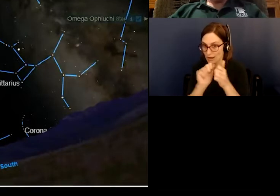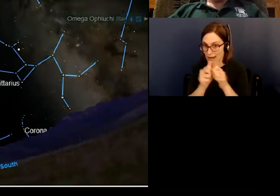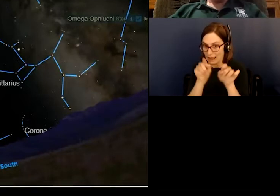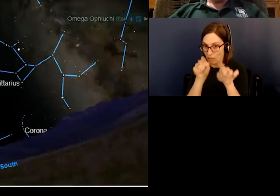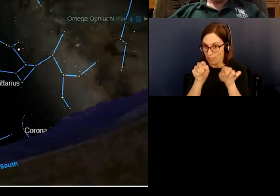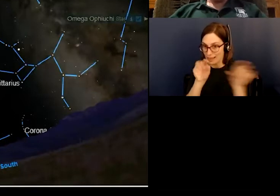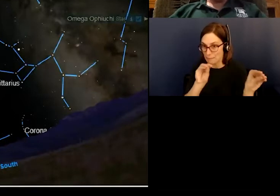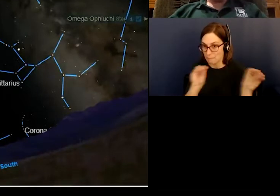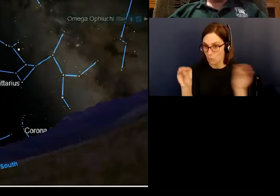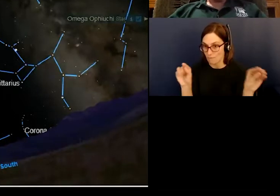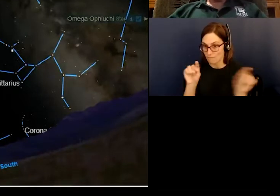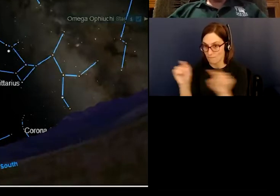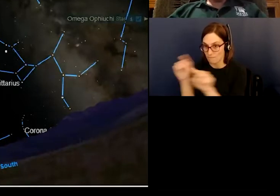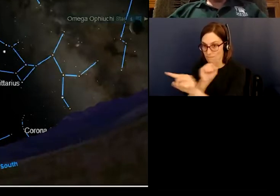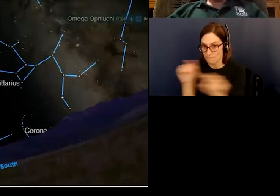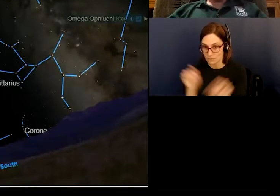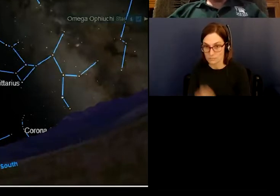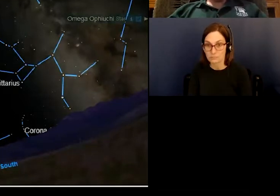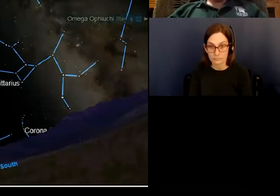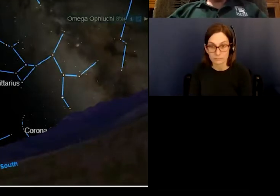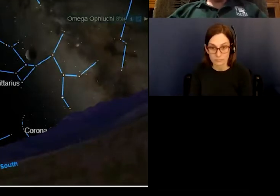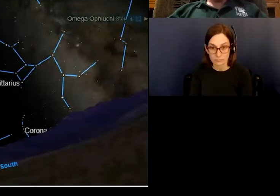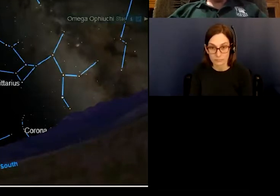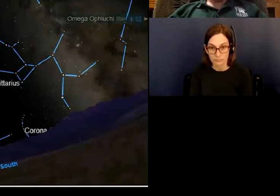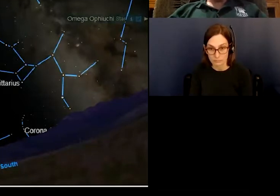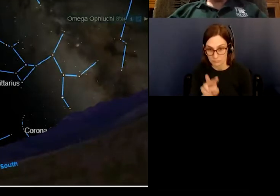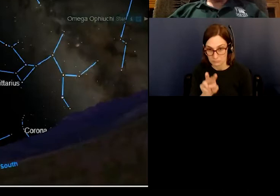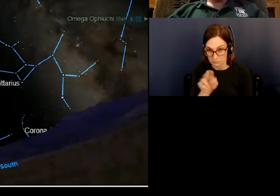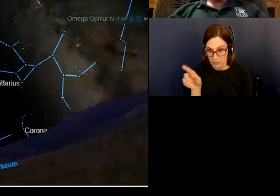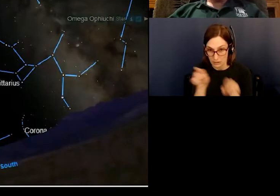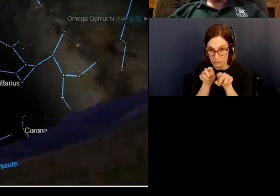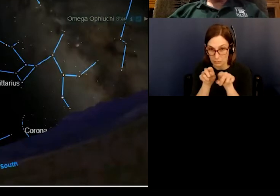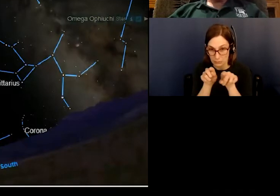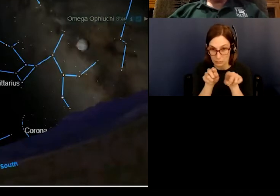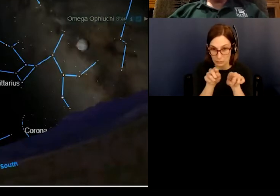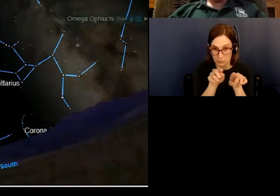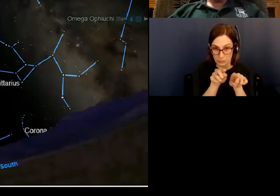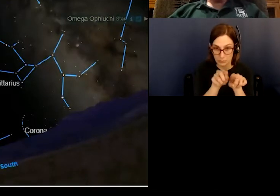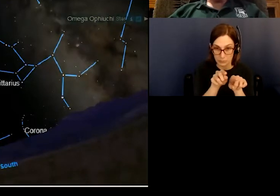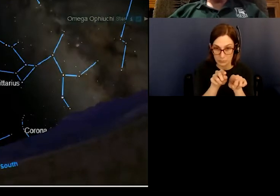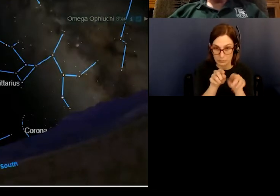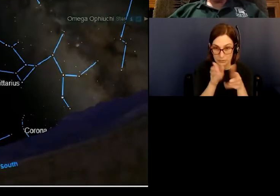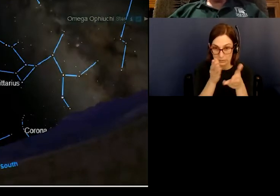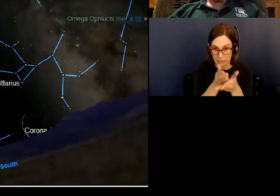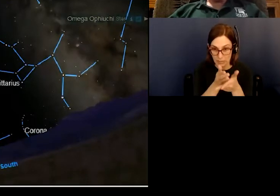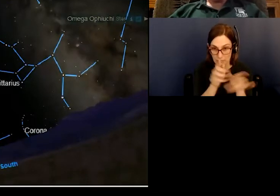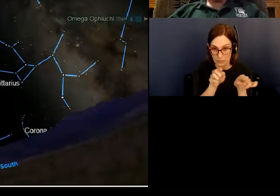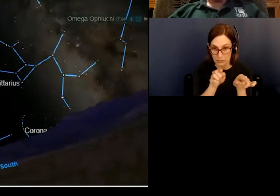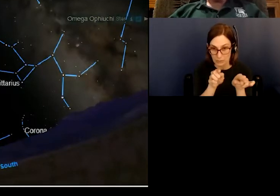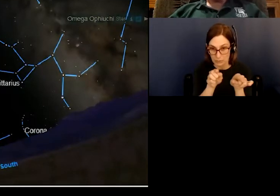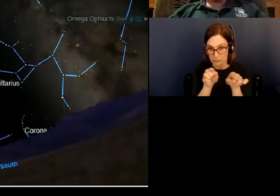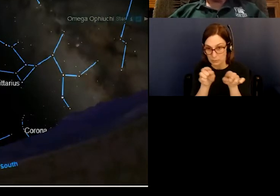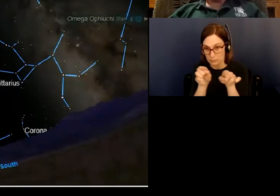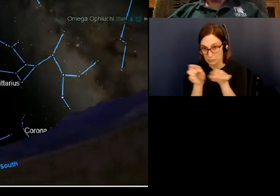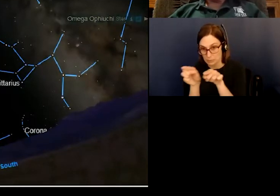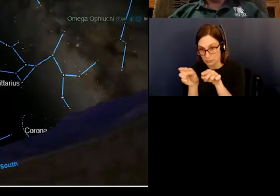as they get moving. There they go. They're both moving in prograde, and now they both stop and go into station. They move backwards and